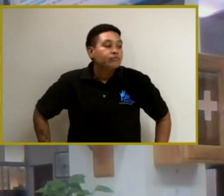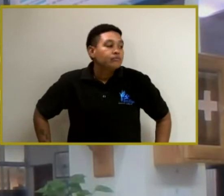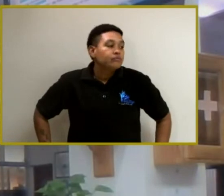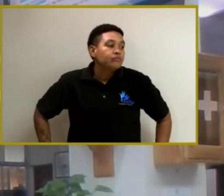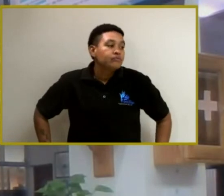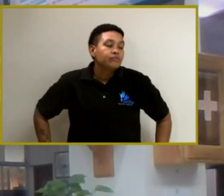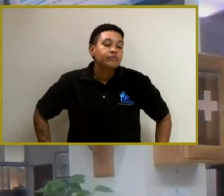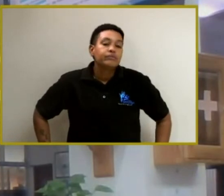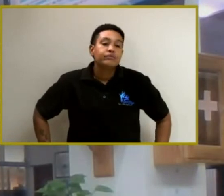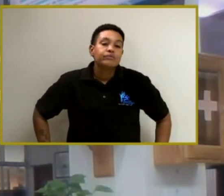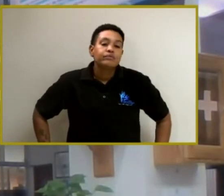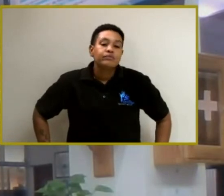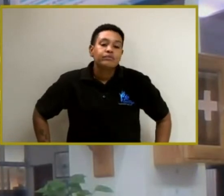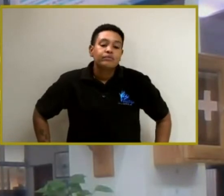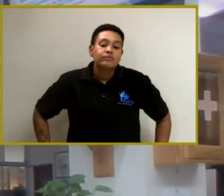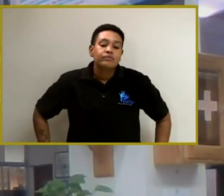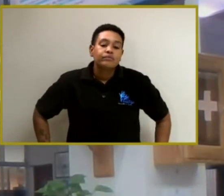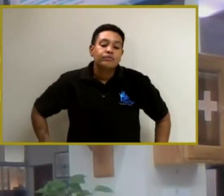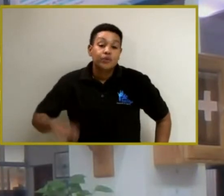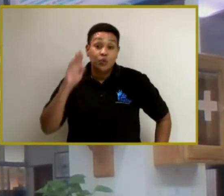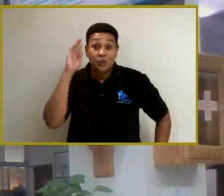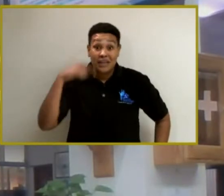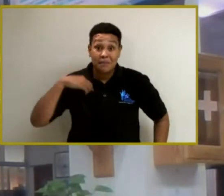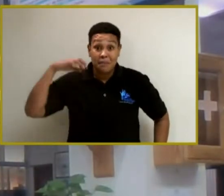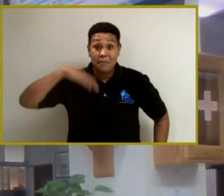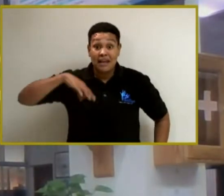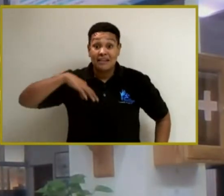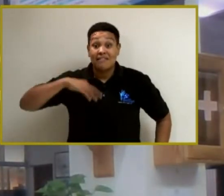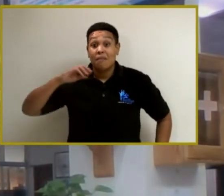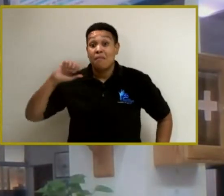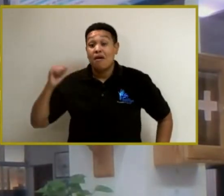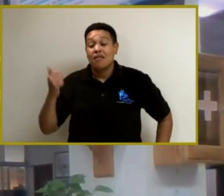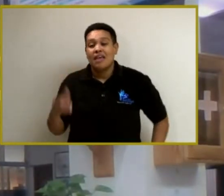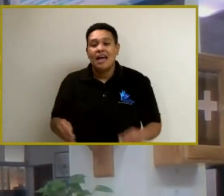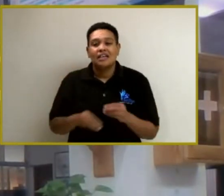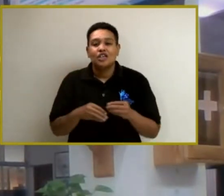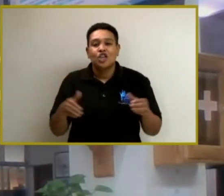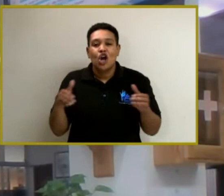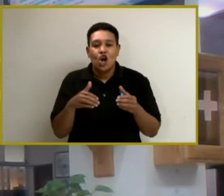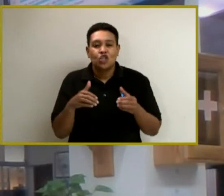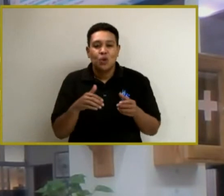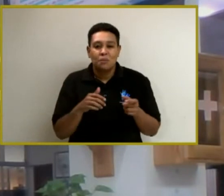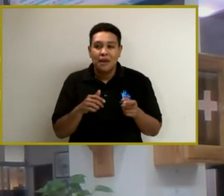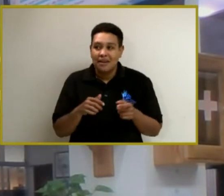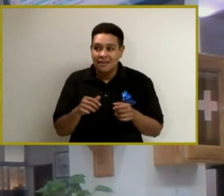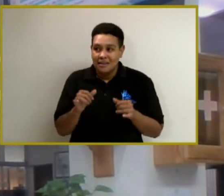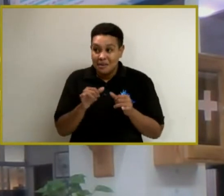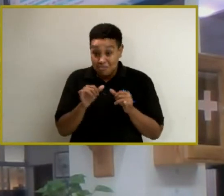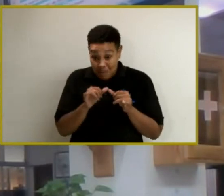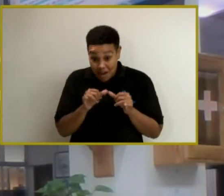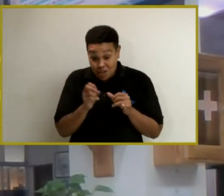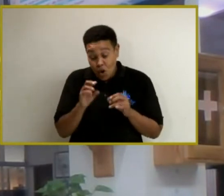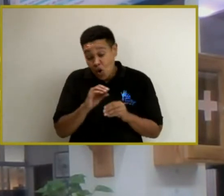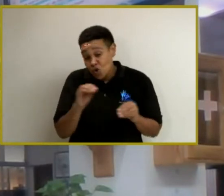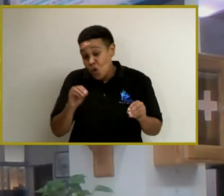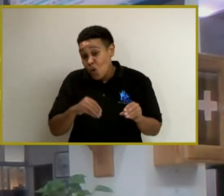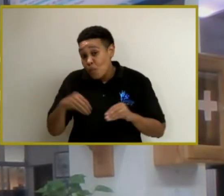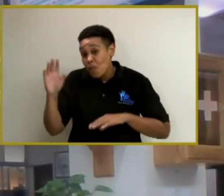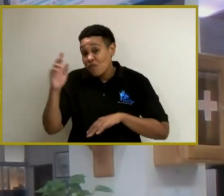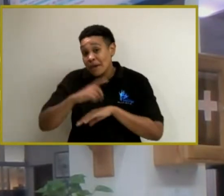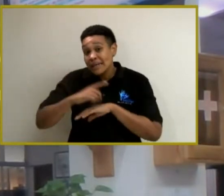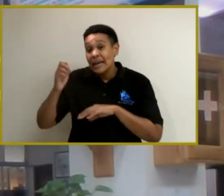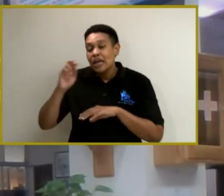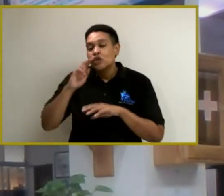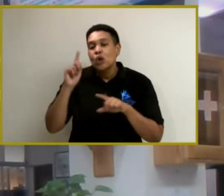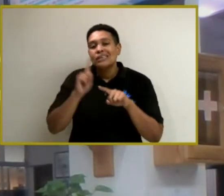any benefits from additional COVID containment measures such as no movement days or tighter restrictions in terms of curfews